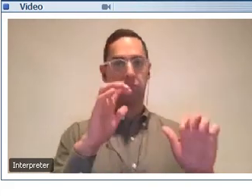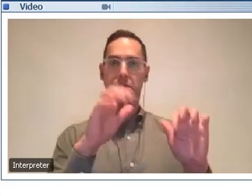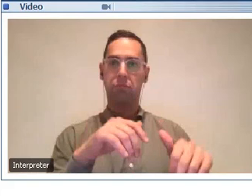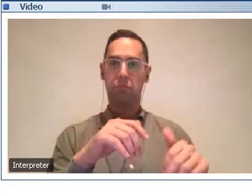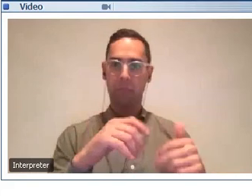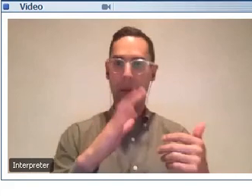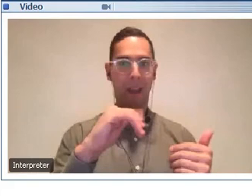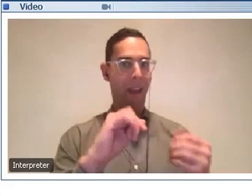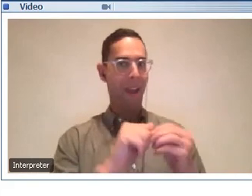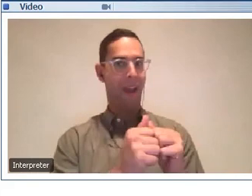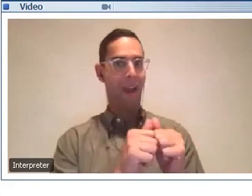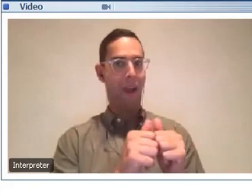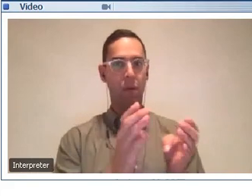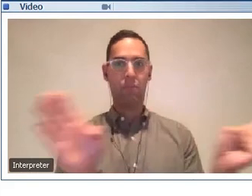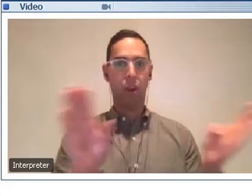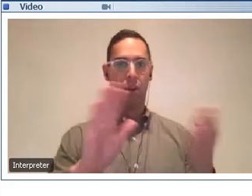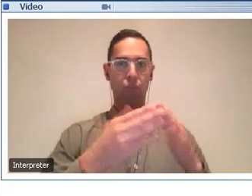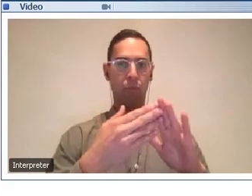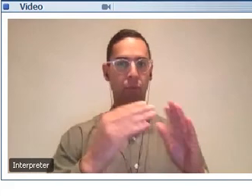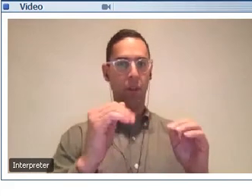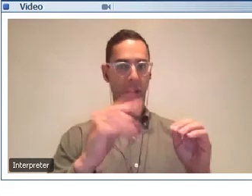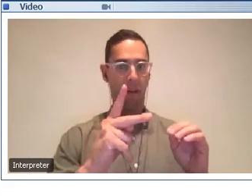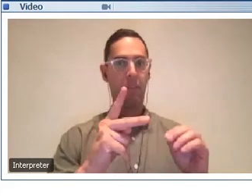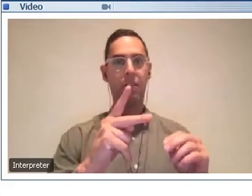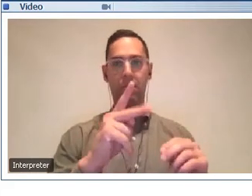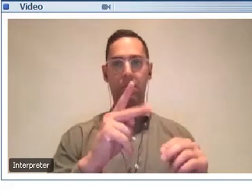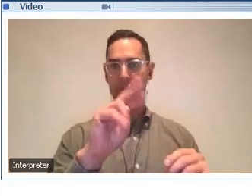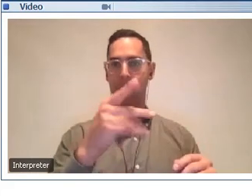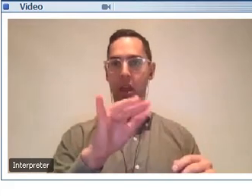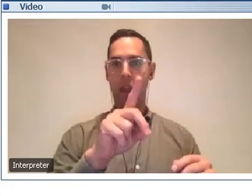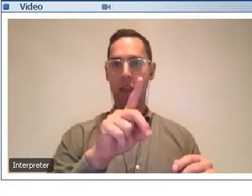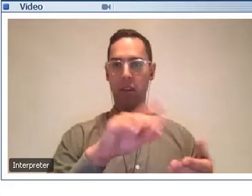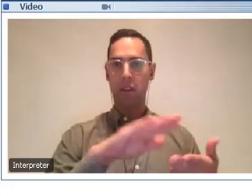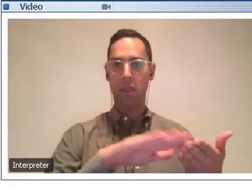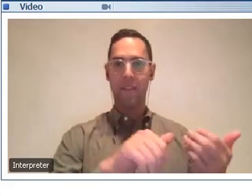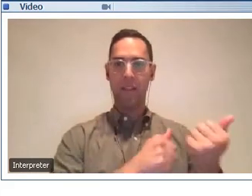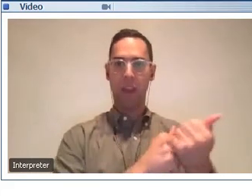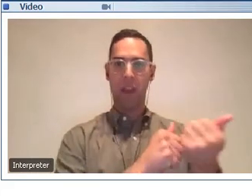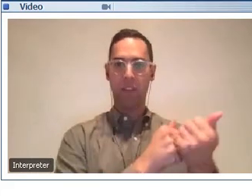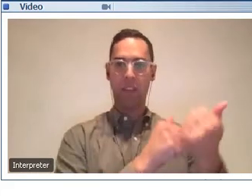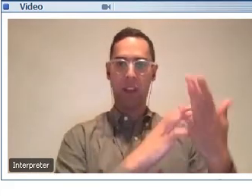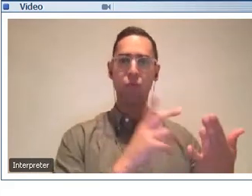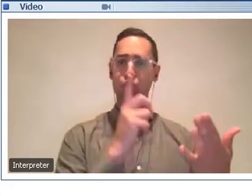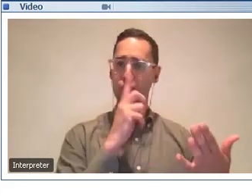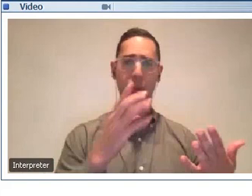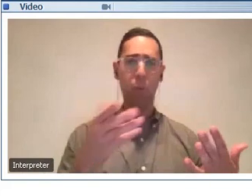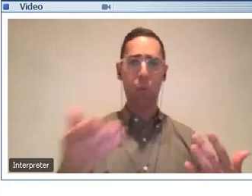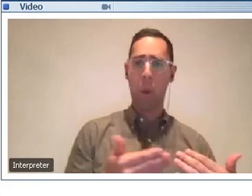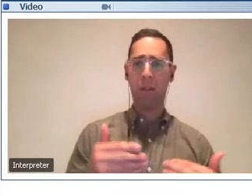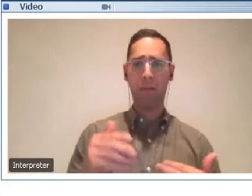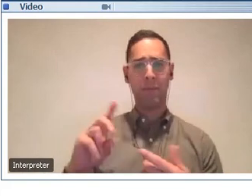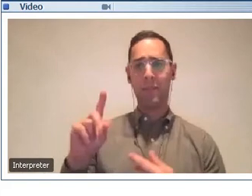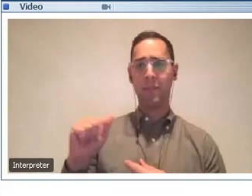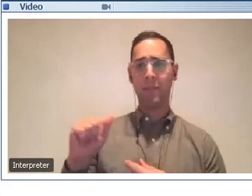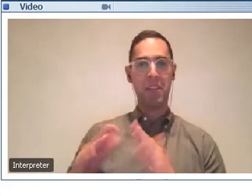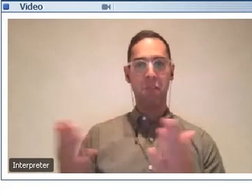really welcomed the disability perspective at the table. I was a little surprised